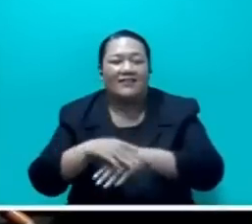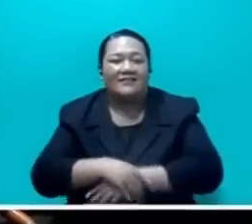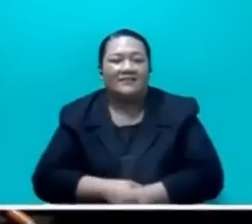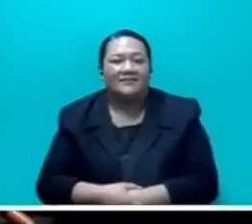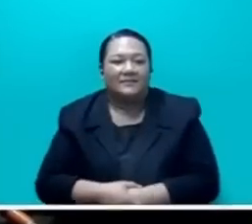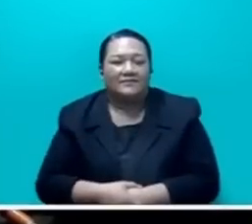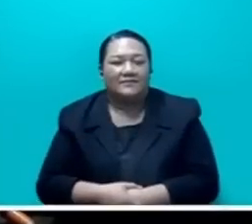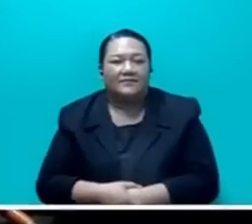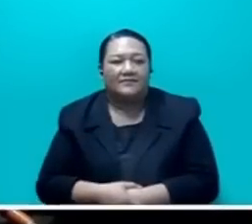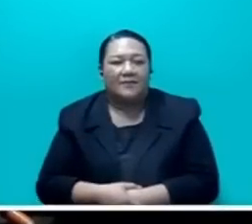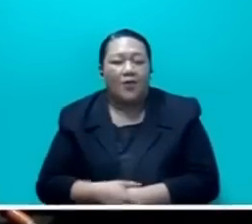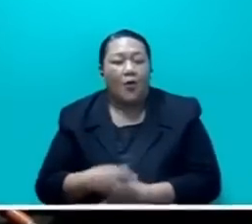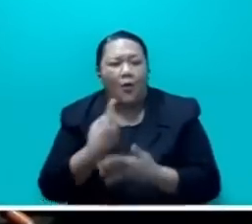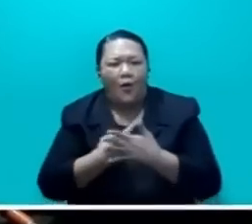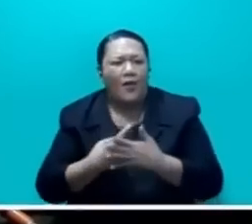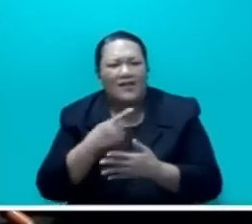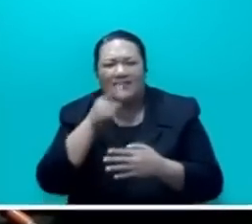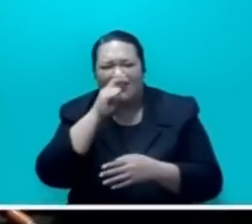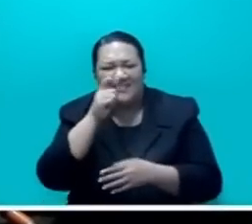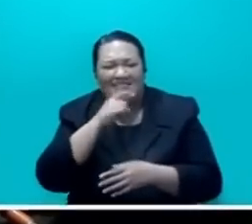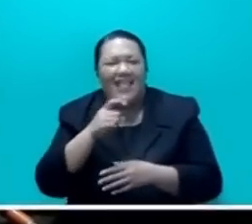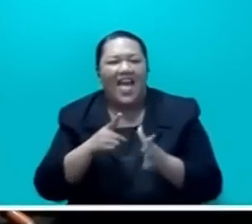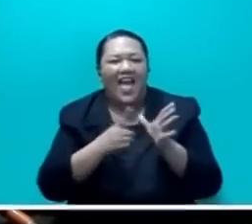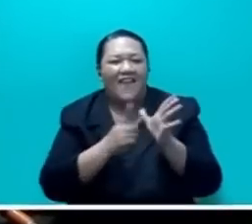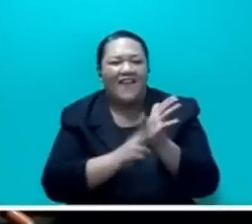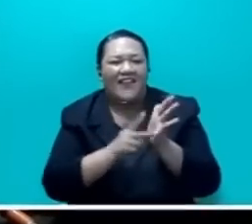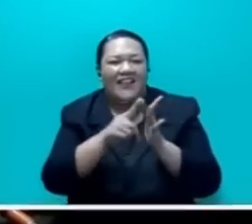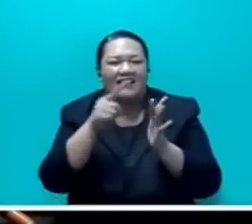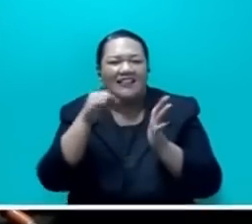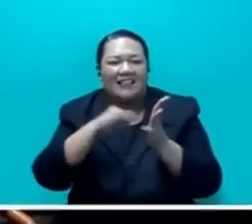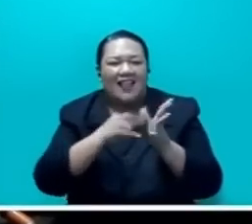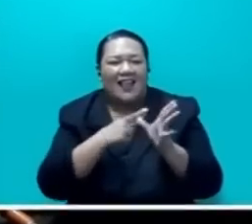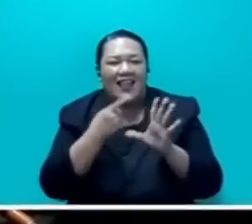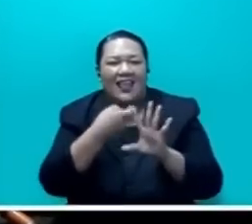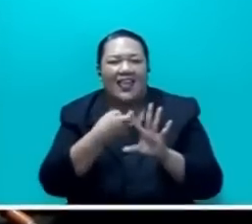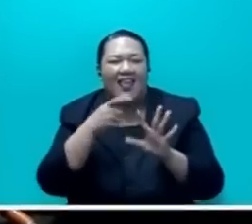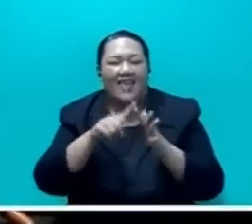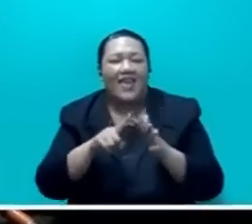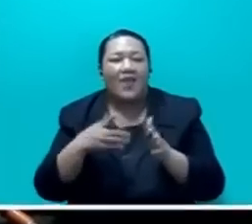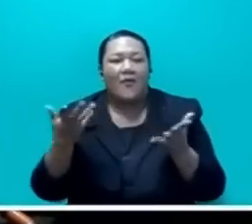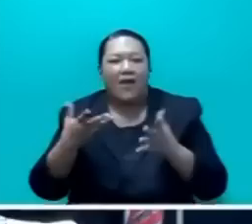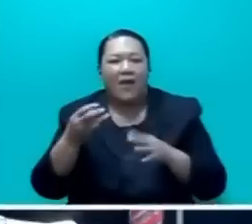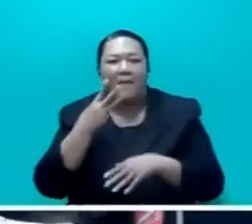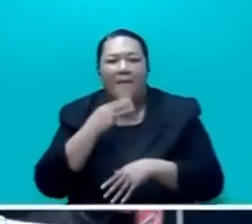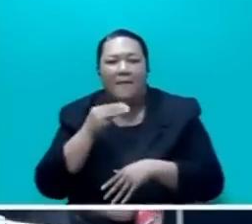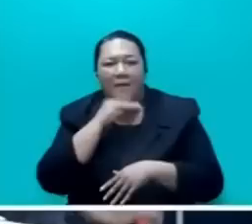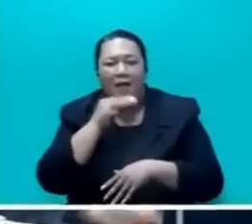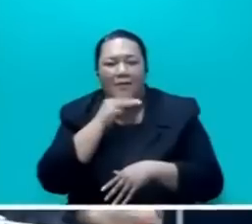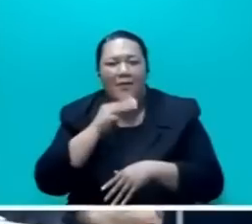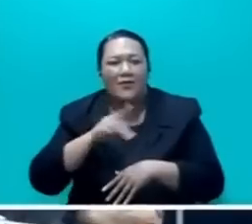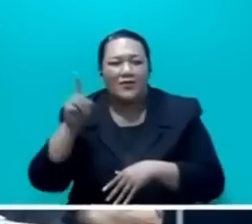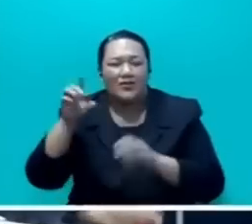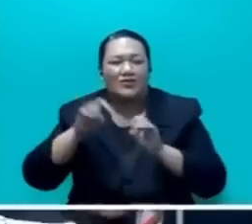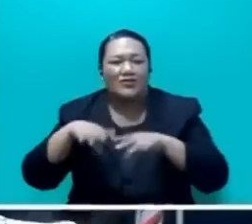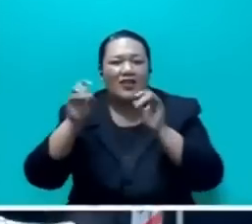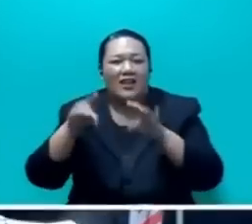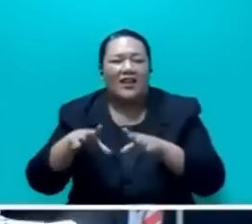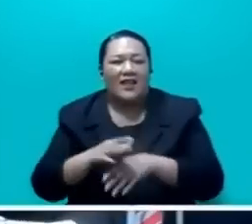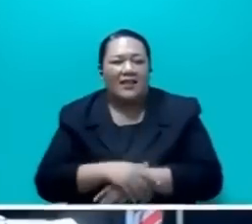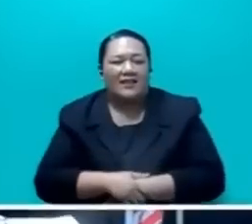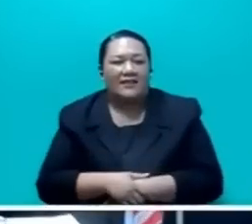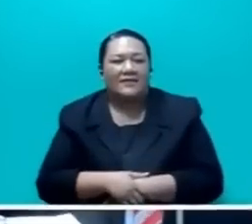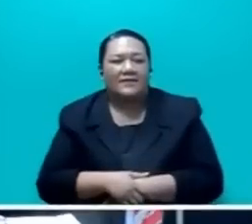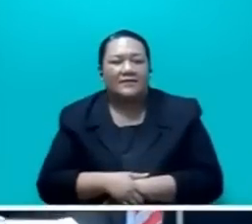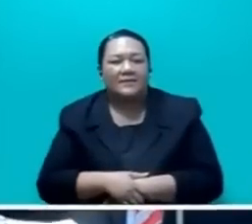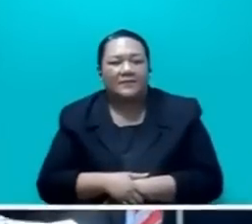My only sister, Abisa Kimbau, Tina Audrey of Melbourne, Australia. Tamai John Ilesa Velua and his family in